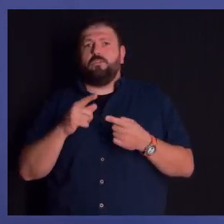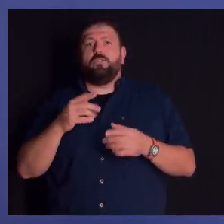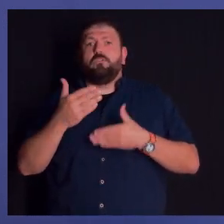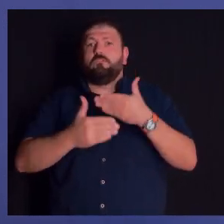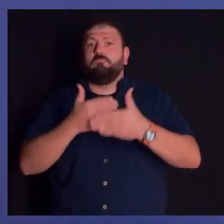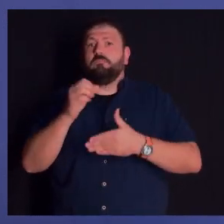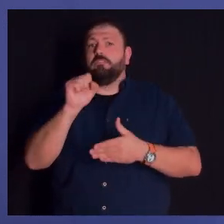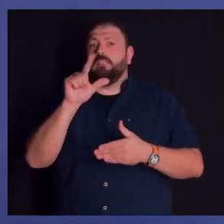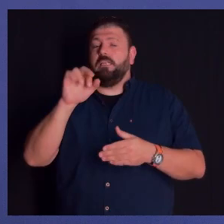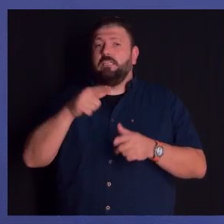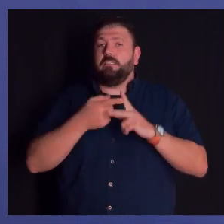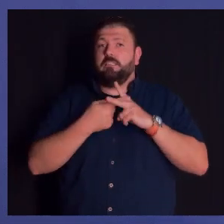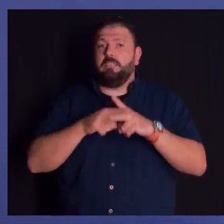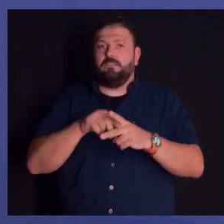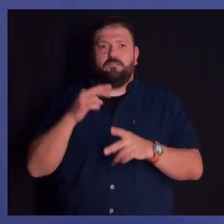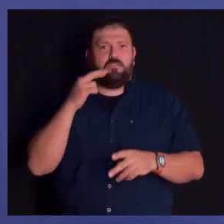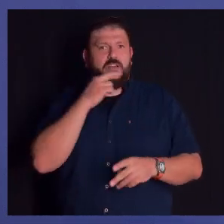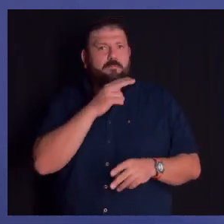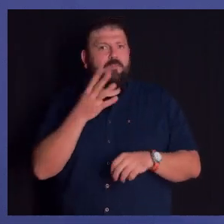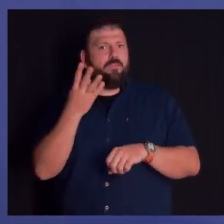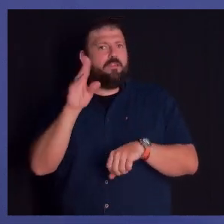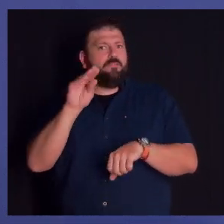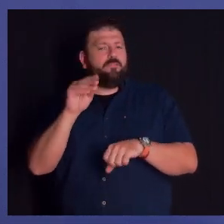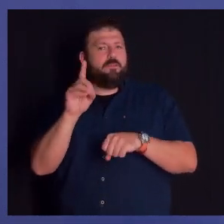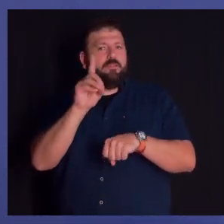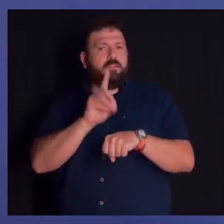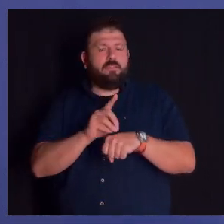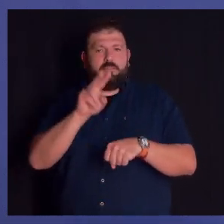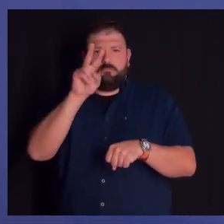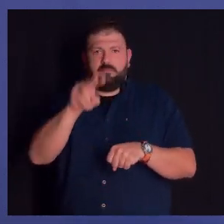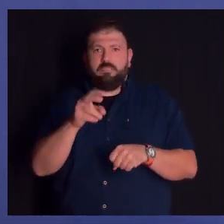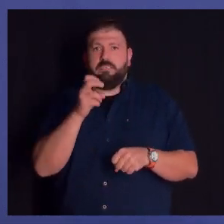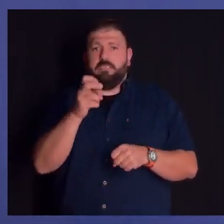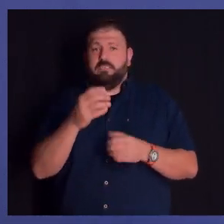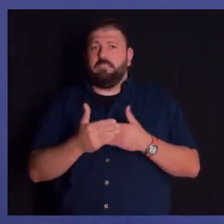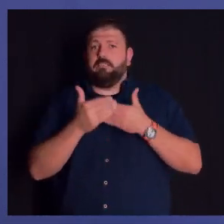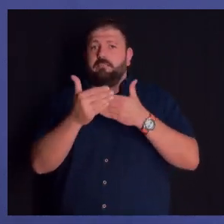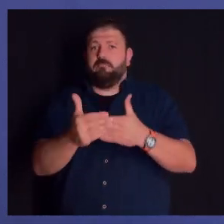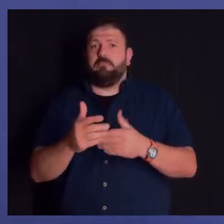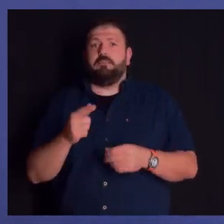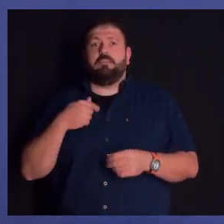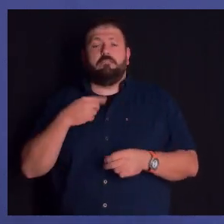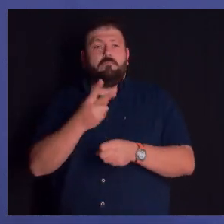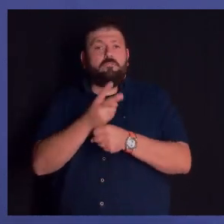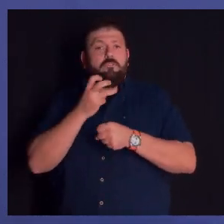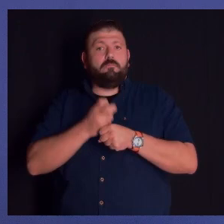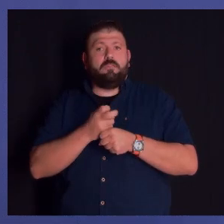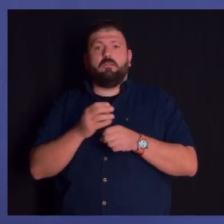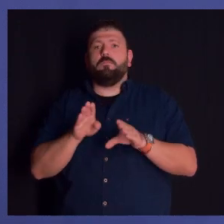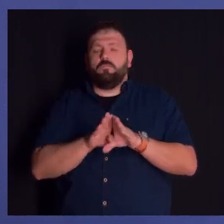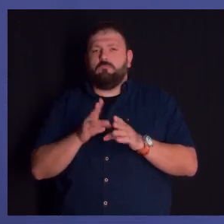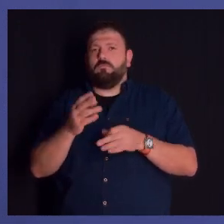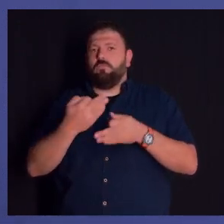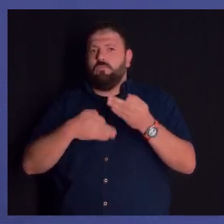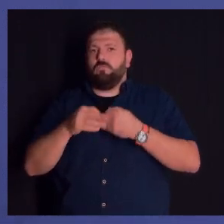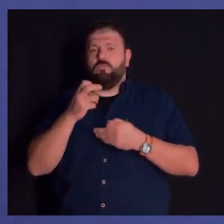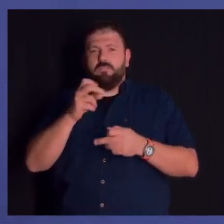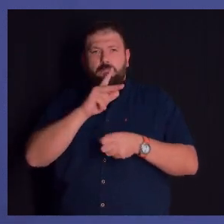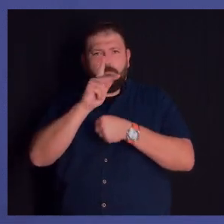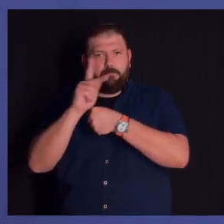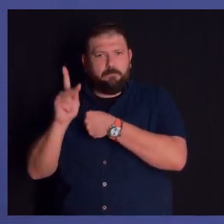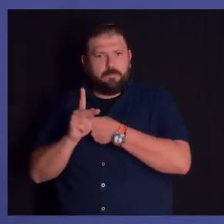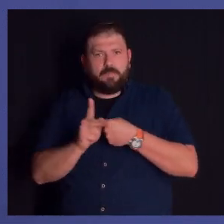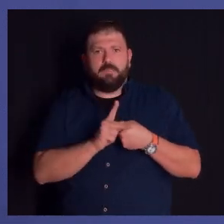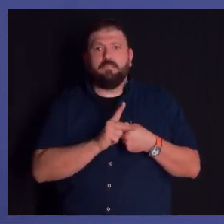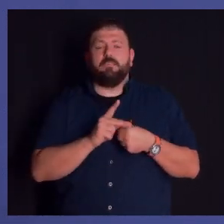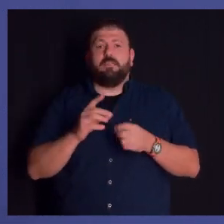that are like the wizards of the 90-day challenge, and they are doing their job pretty well. So this is a panel